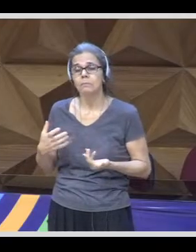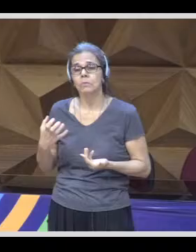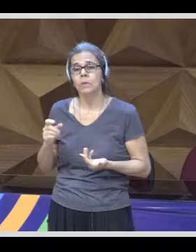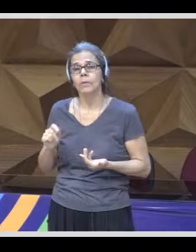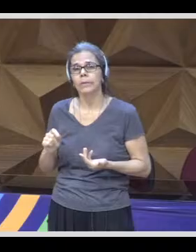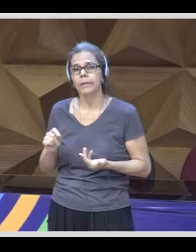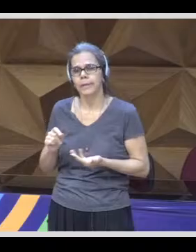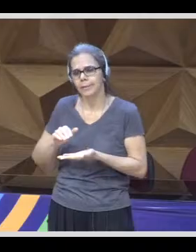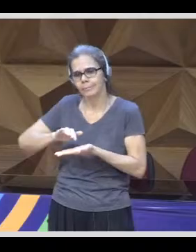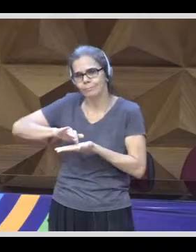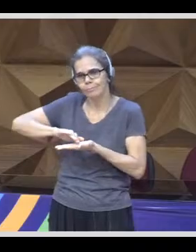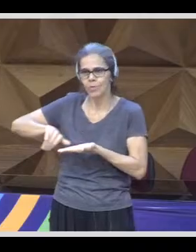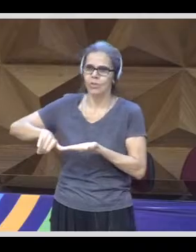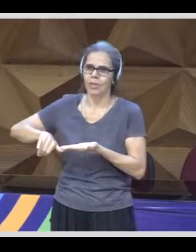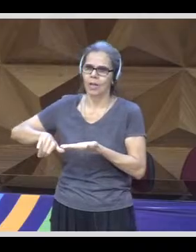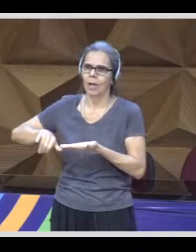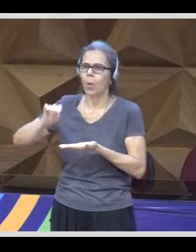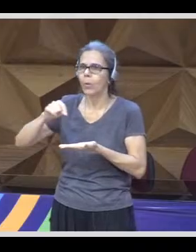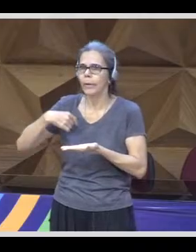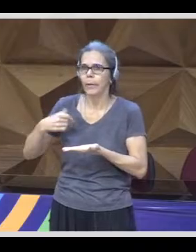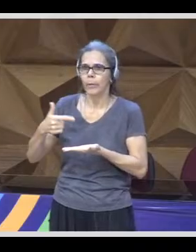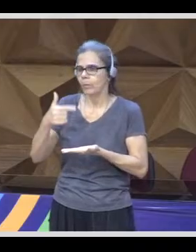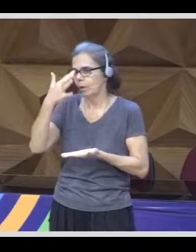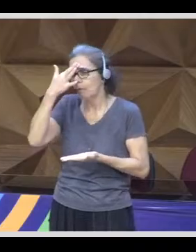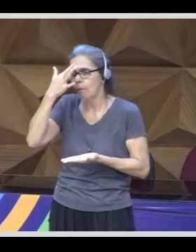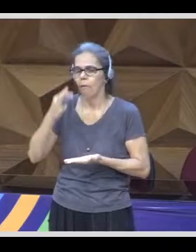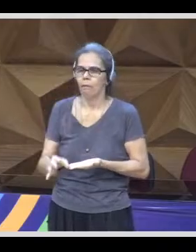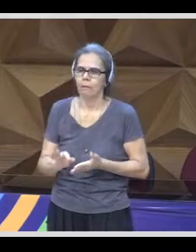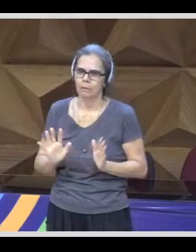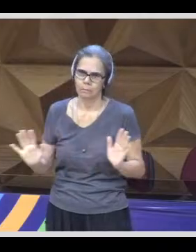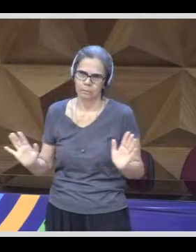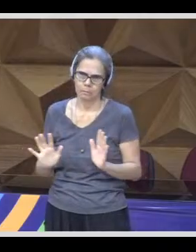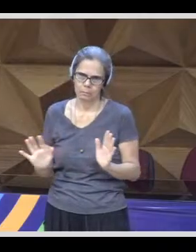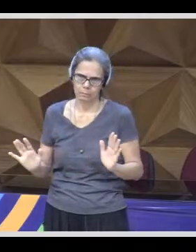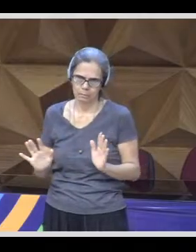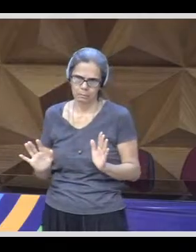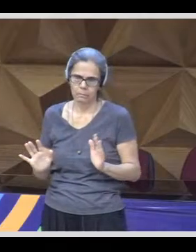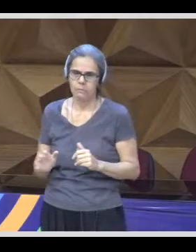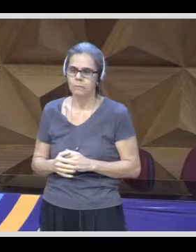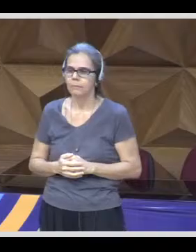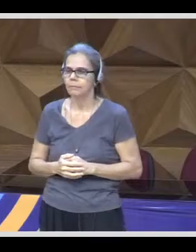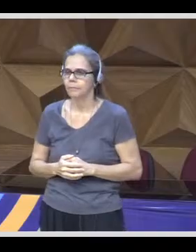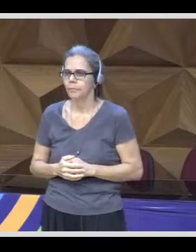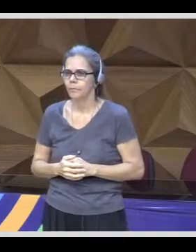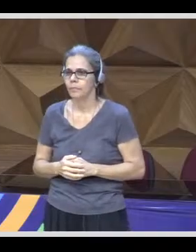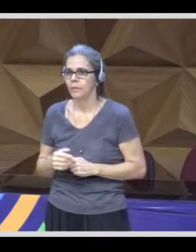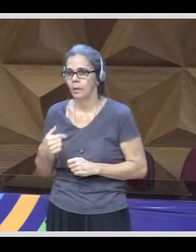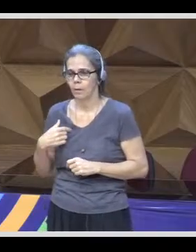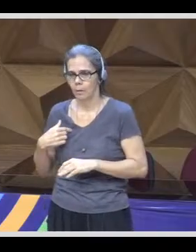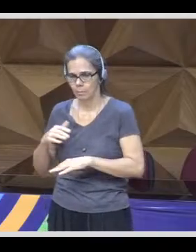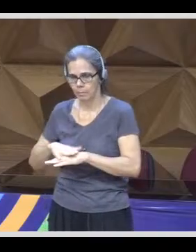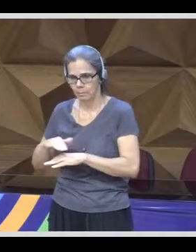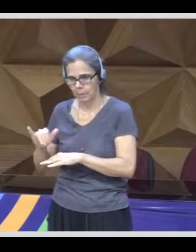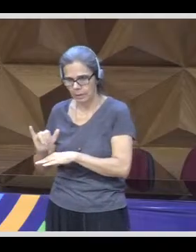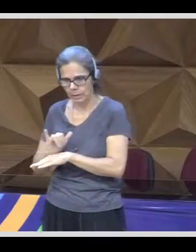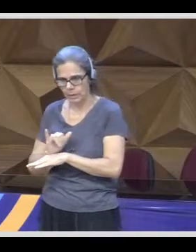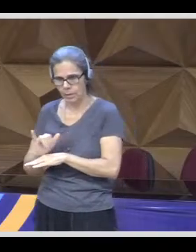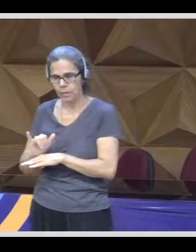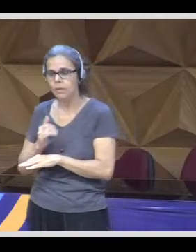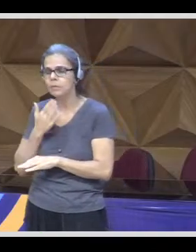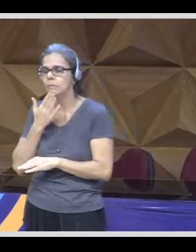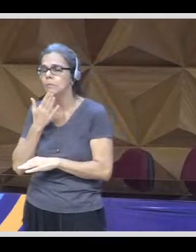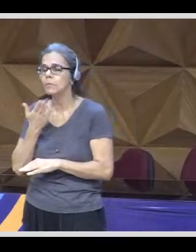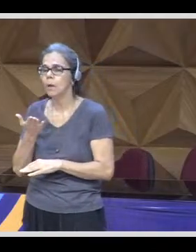one strategy would be to remove the edges that have smallest